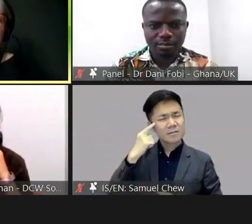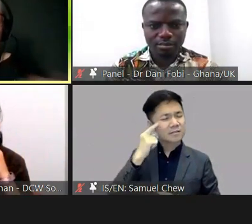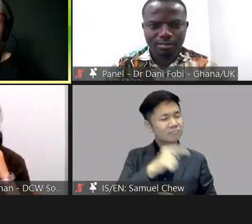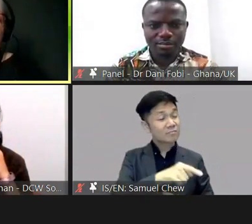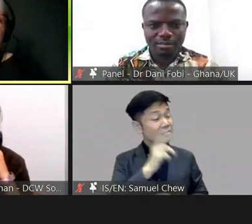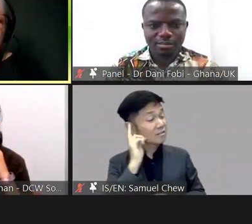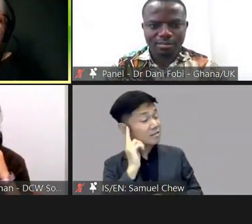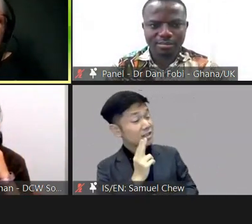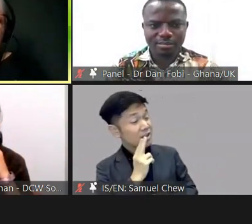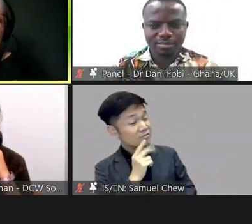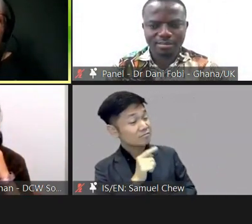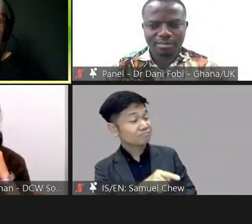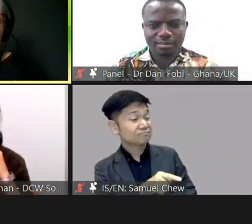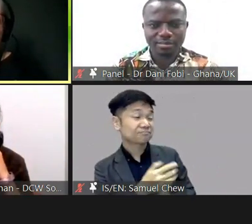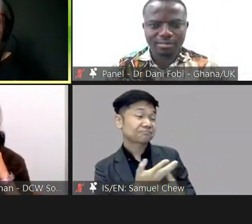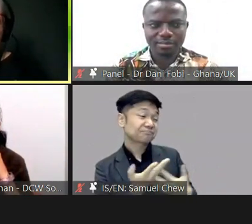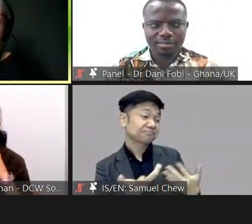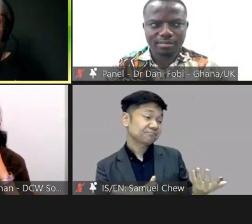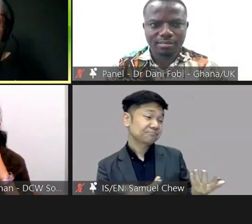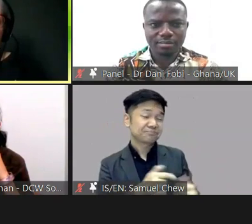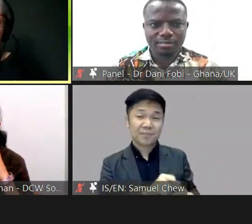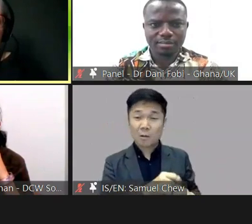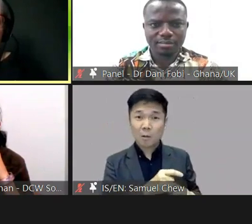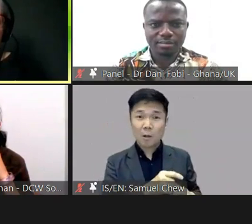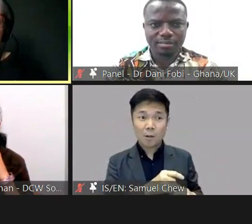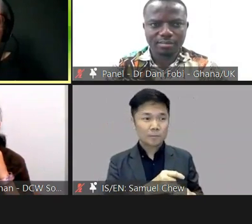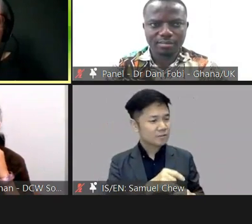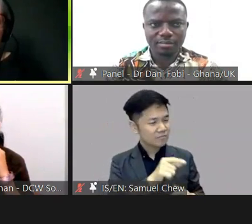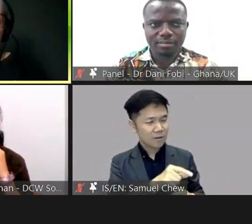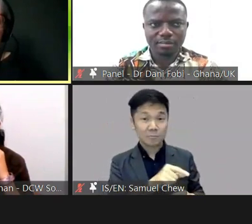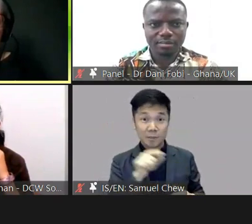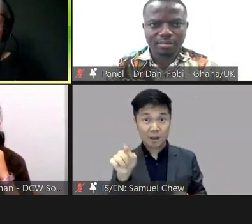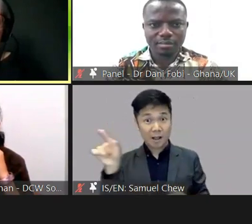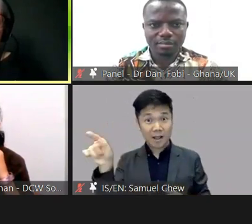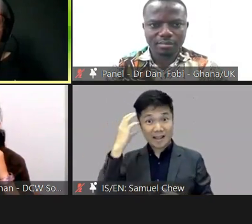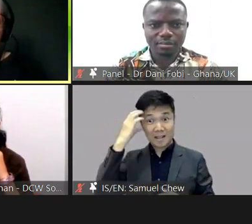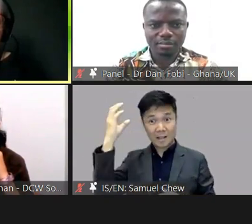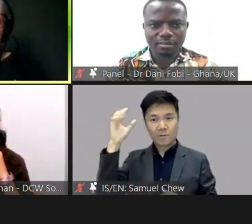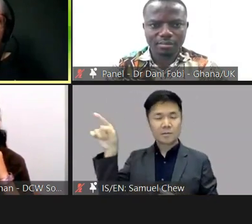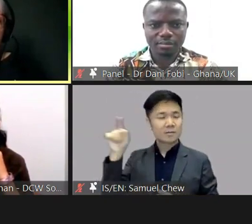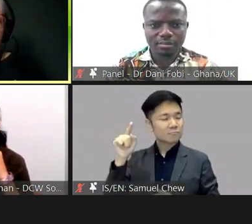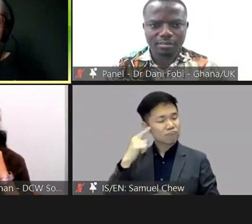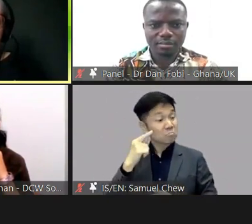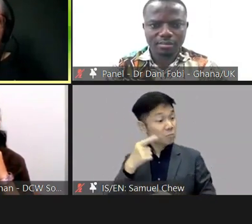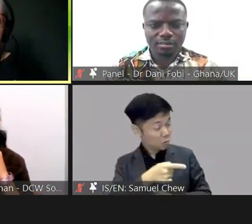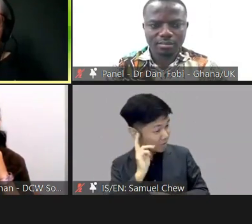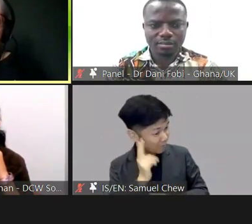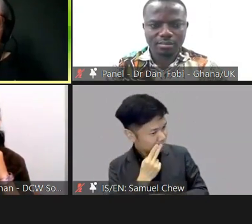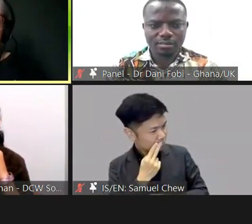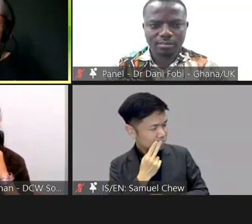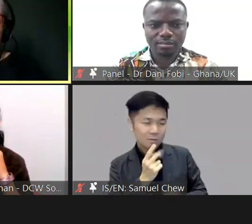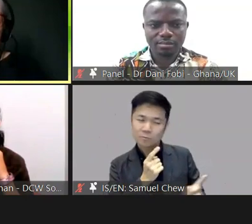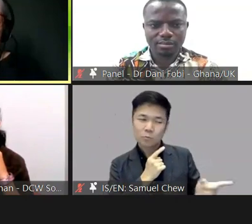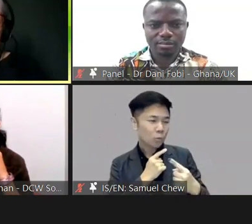of children will be encouraged straight away to have a cochlear implant. I think that is less of